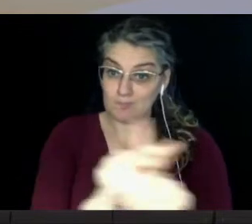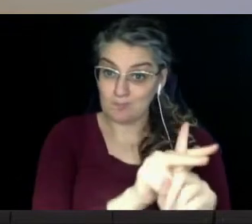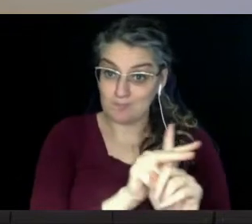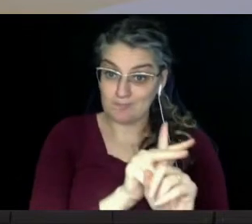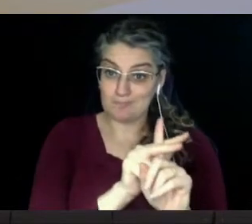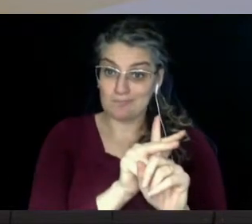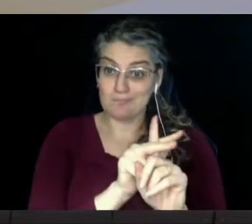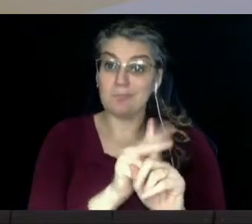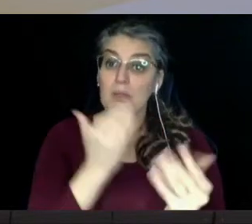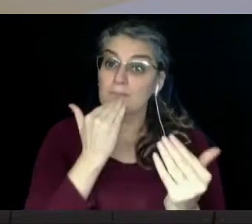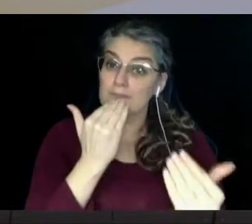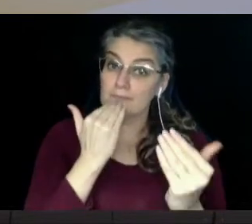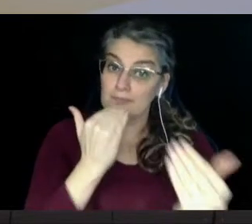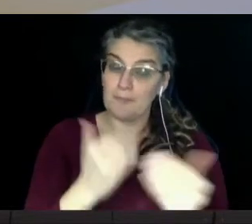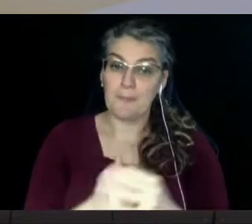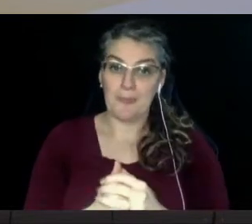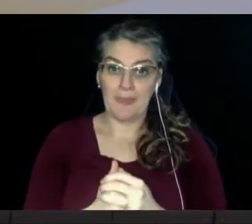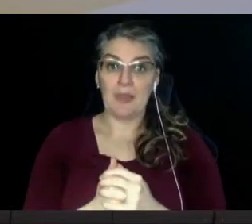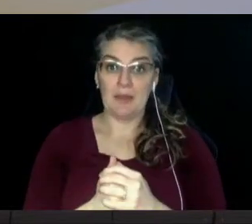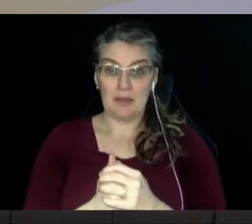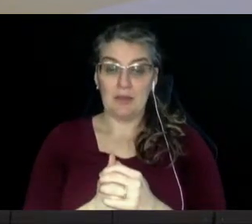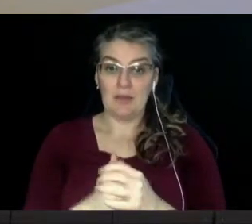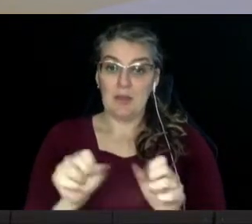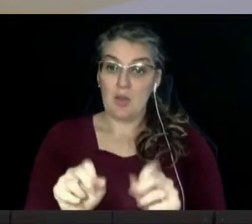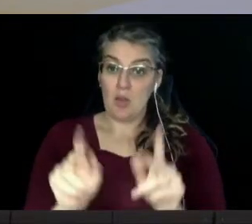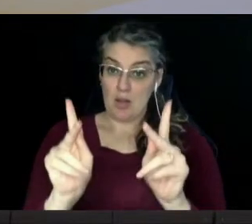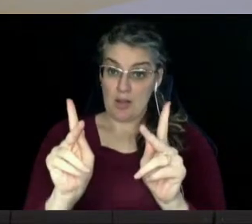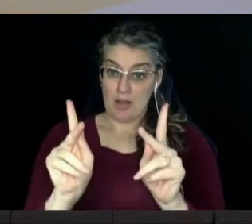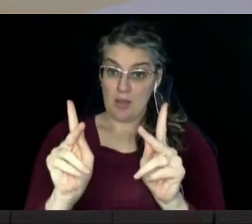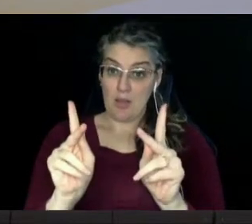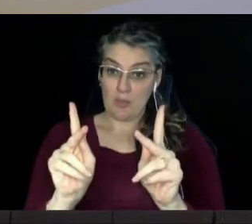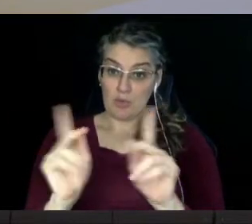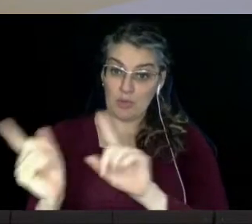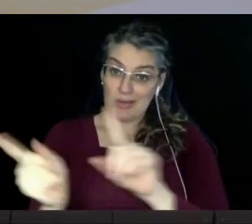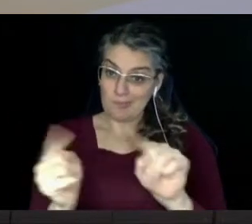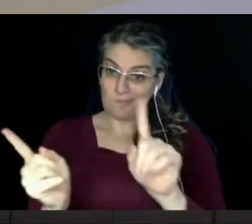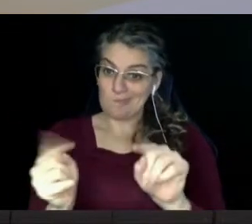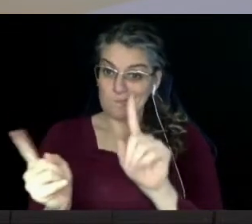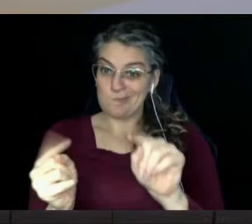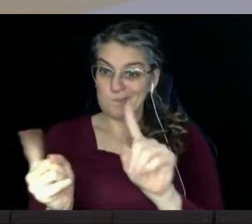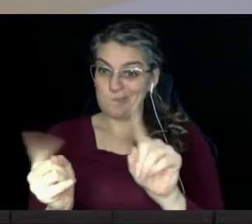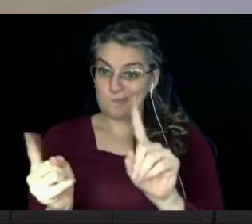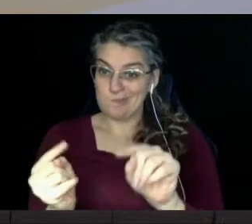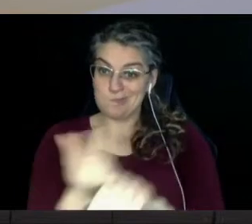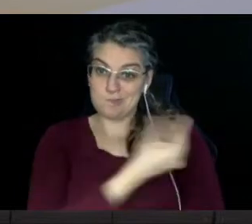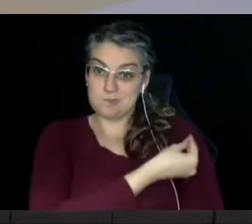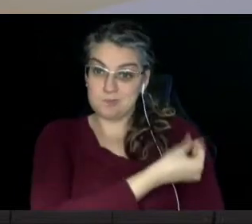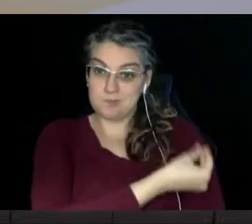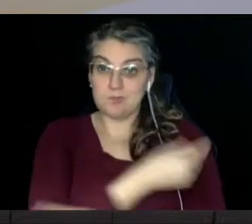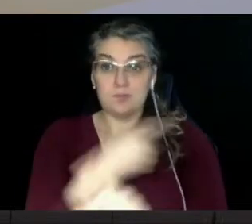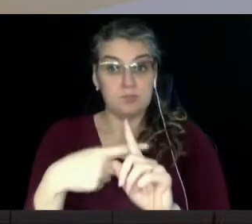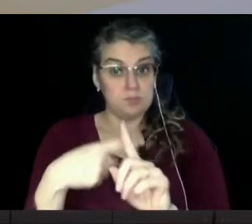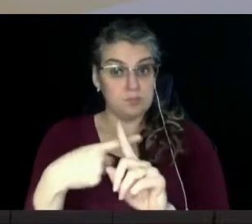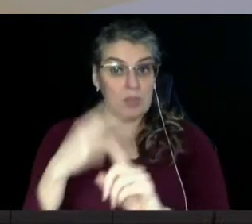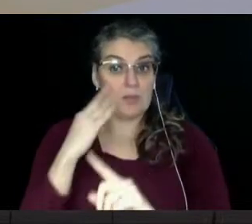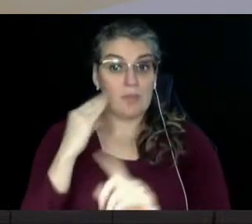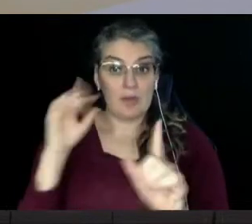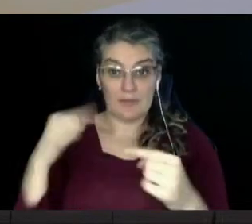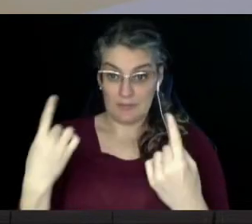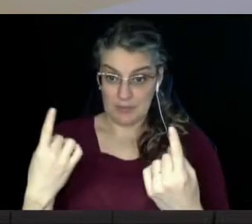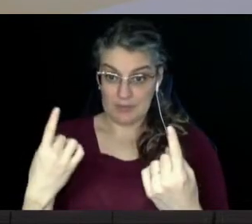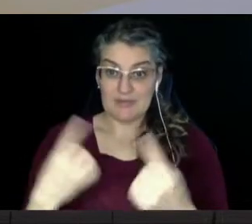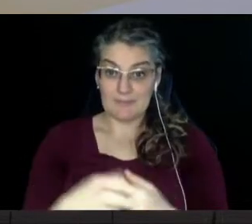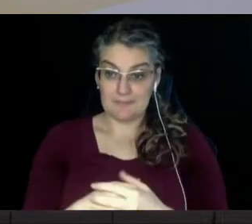of Islanders to the opportunity to be immunized has been very positive, and thank you all. Each person that